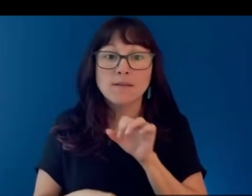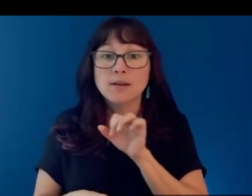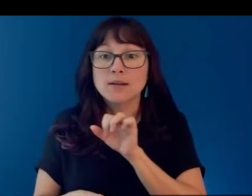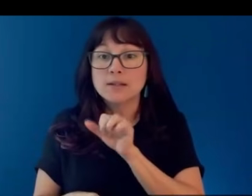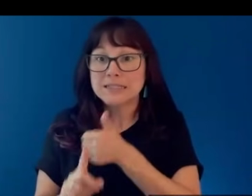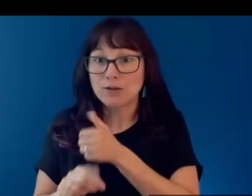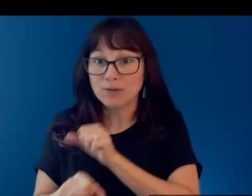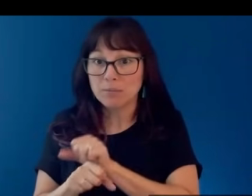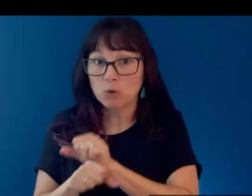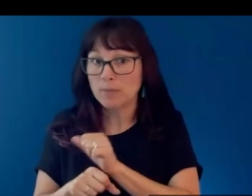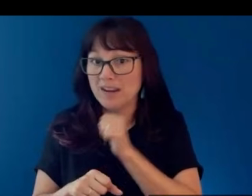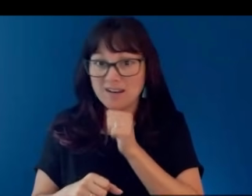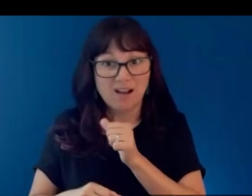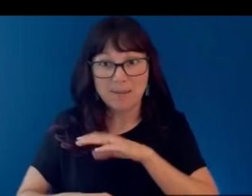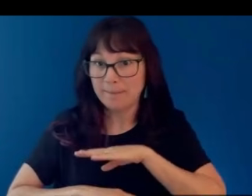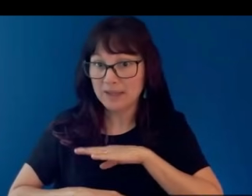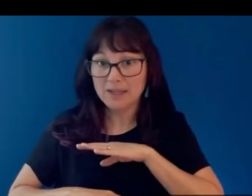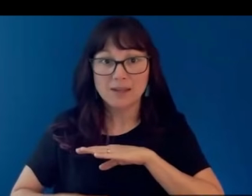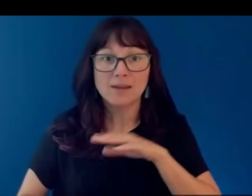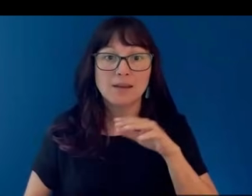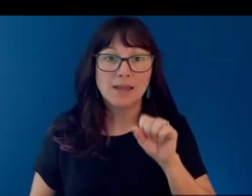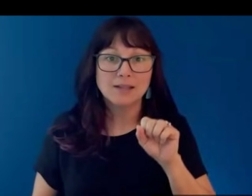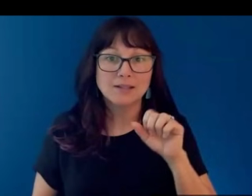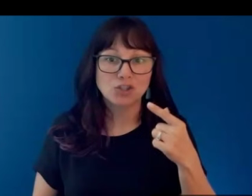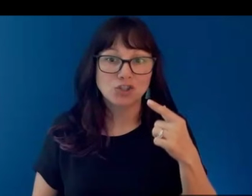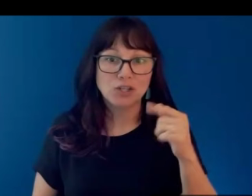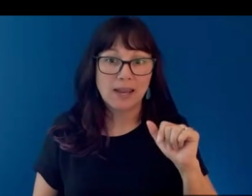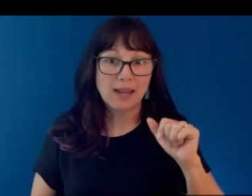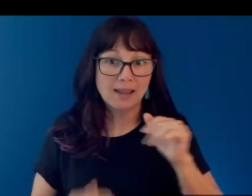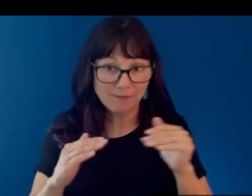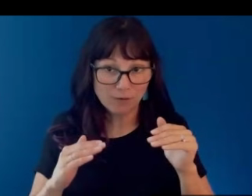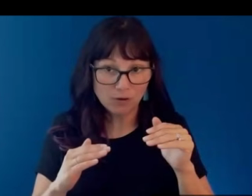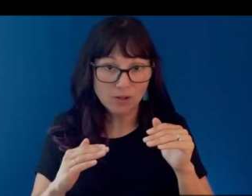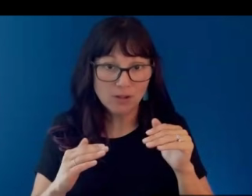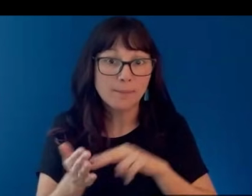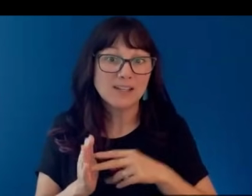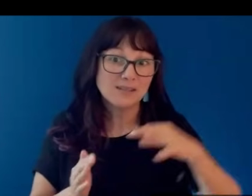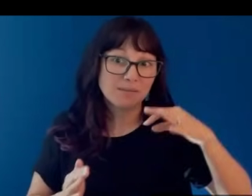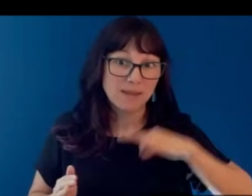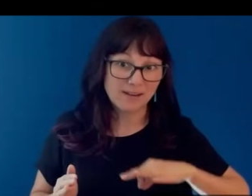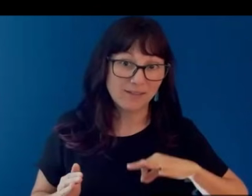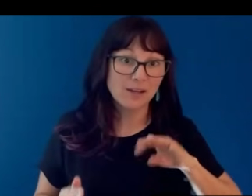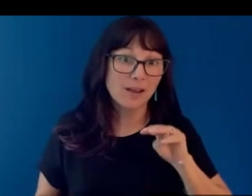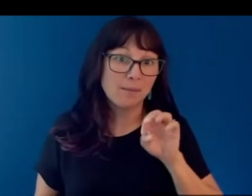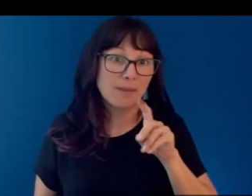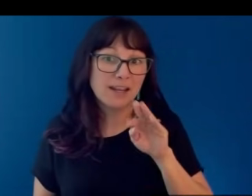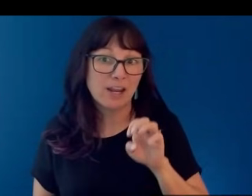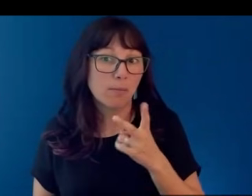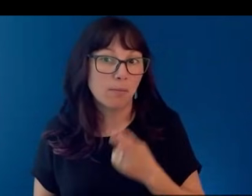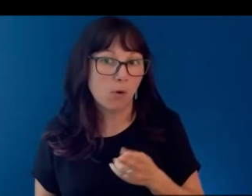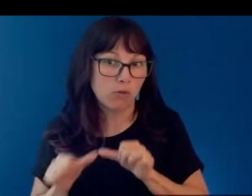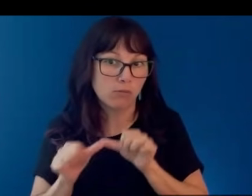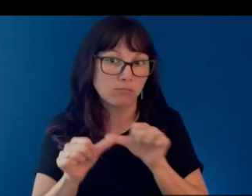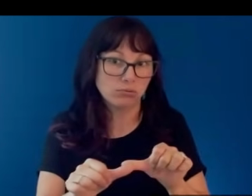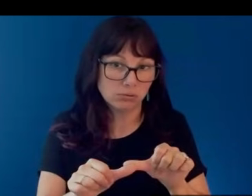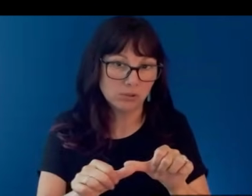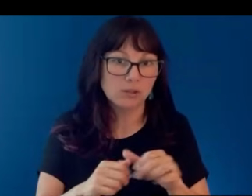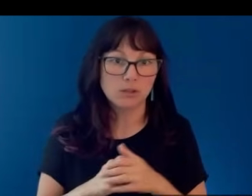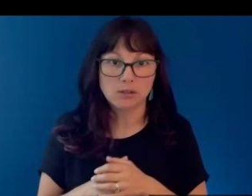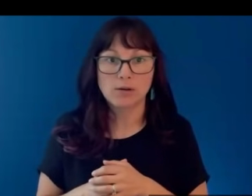that SGA level, then benefits and Medicare continue. And this can